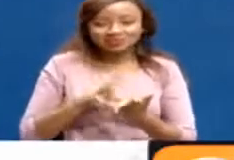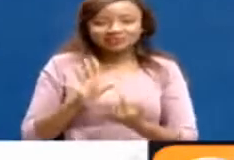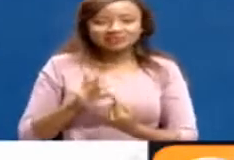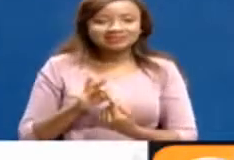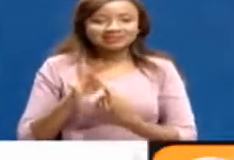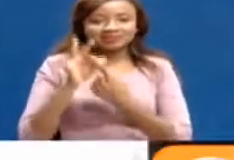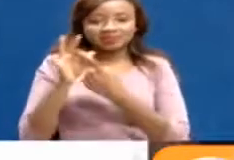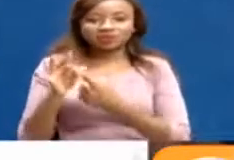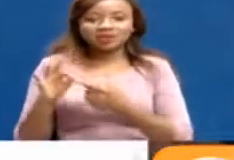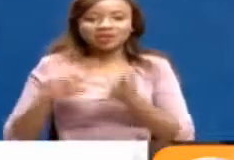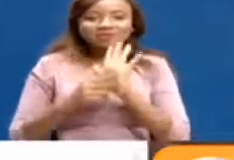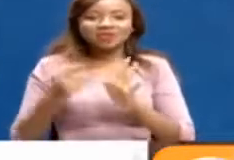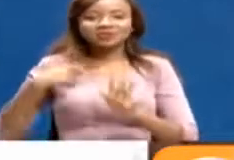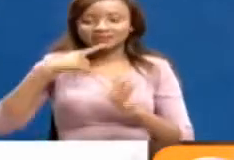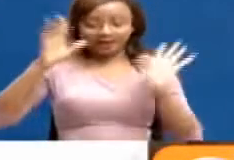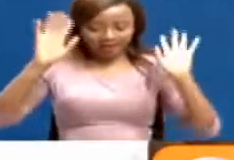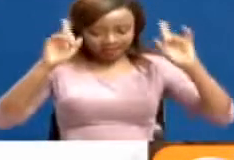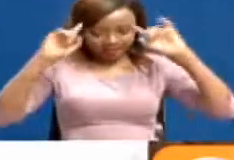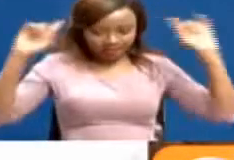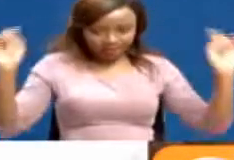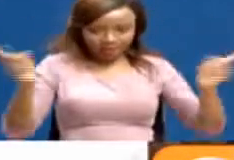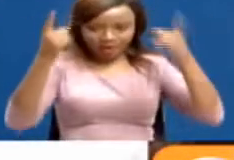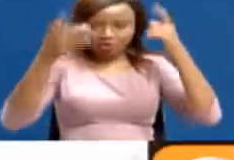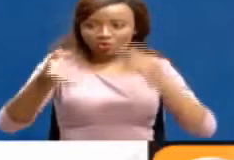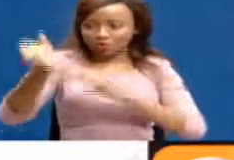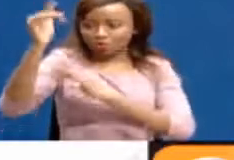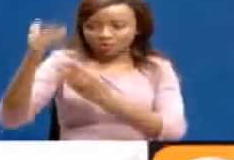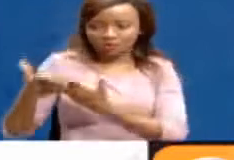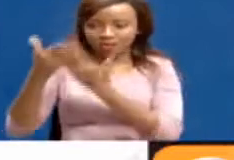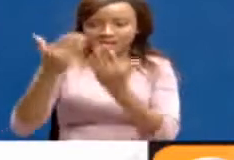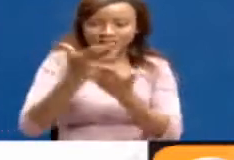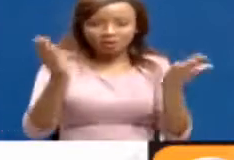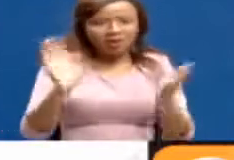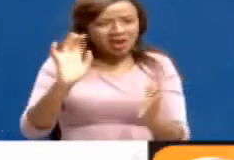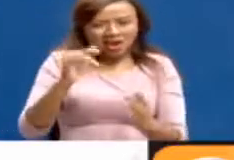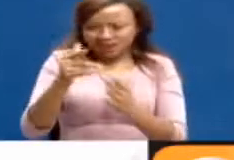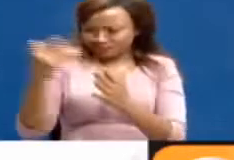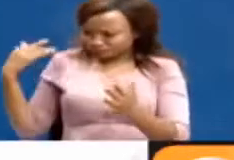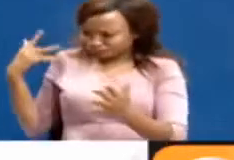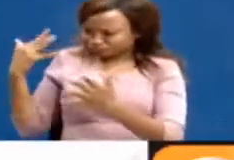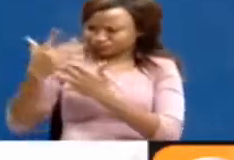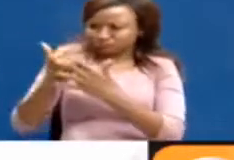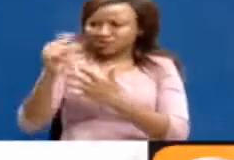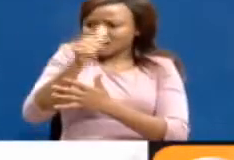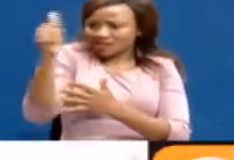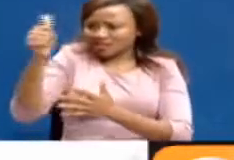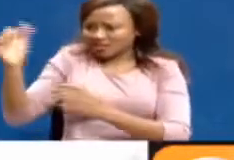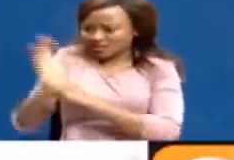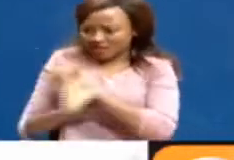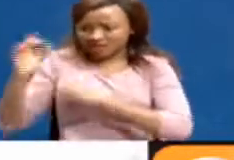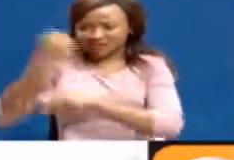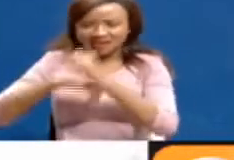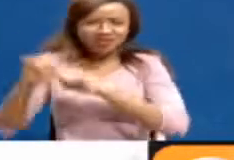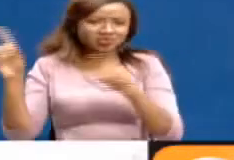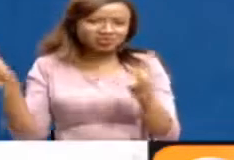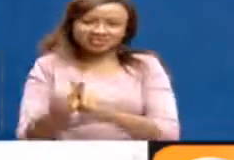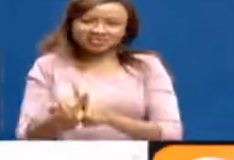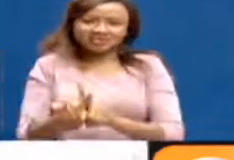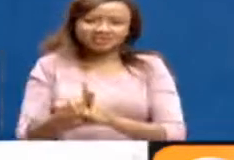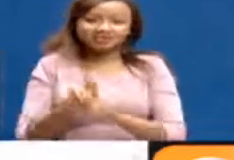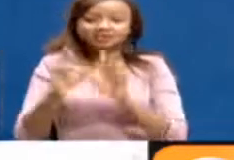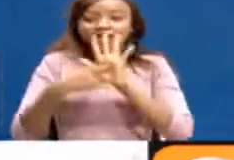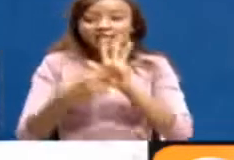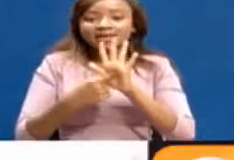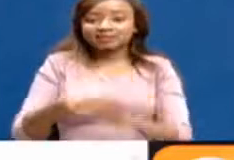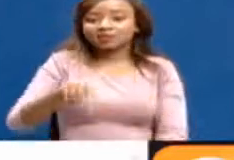just to say, okay, it's everyone for themselves and God for us all. Such things have been done by other countries. We can do it. Jeff, we've had Uwezo Fund of,